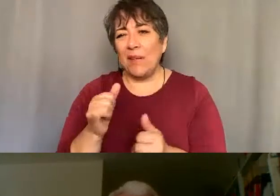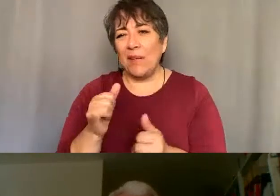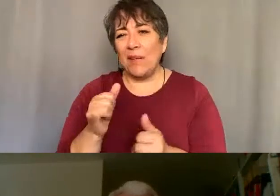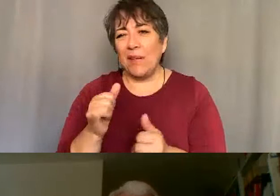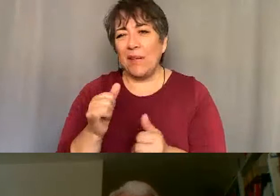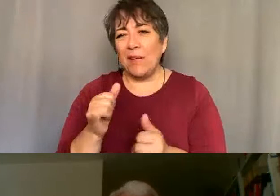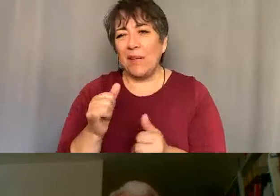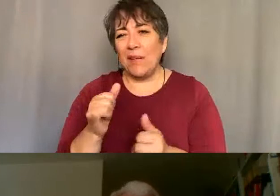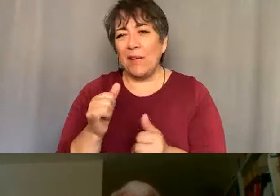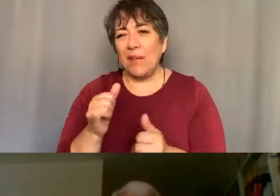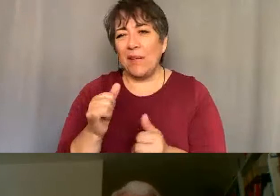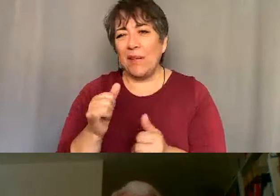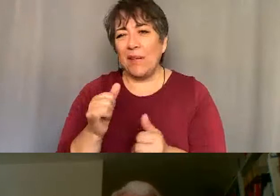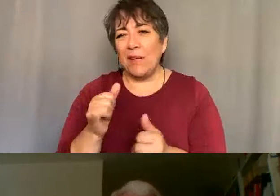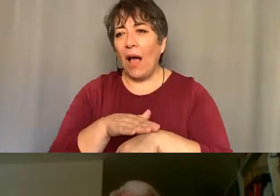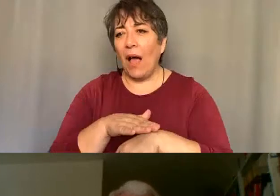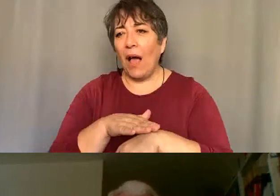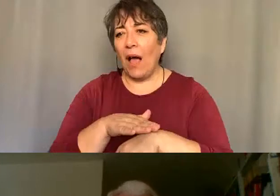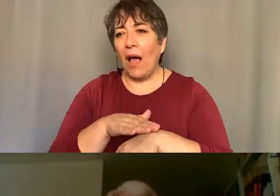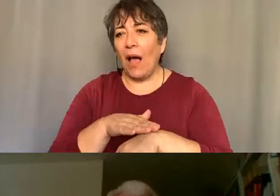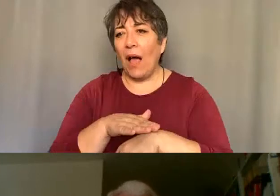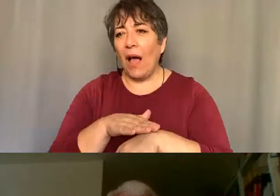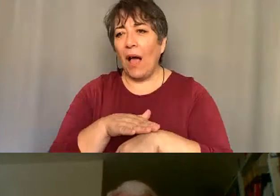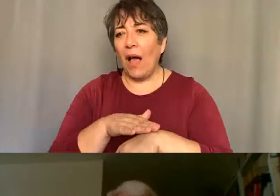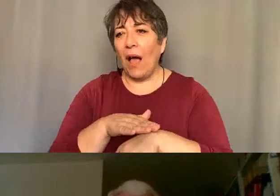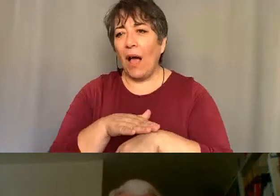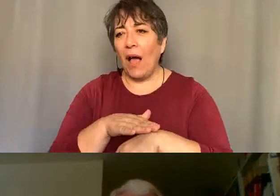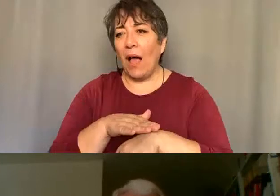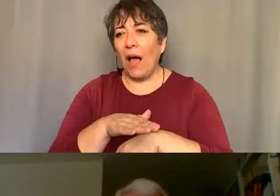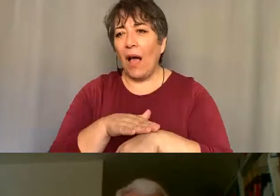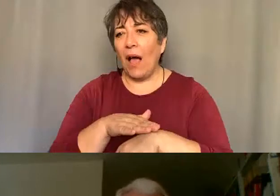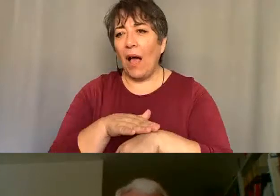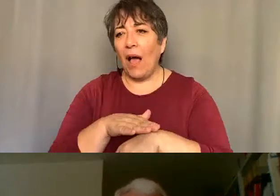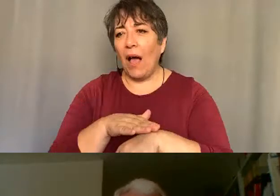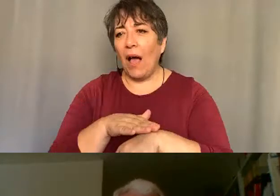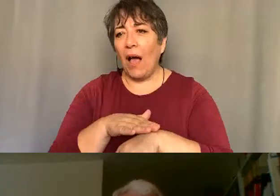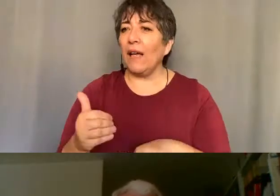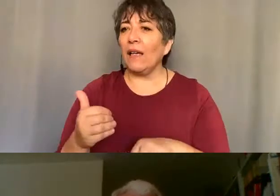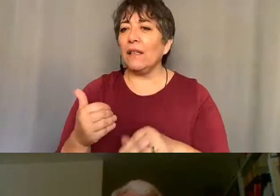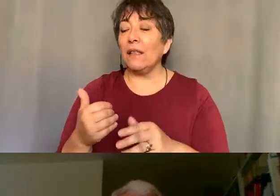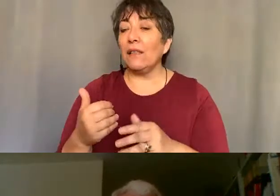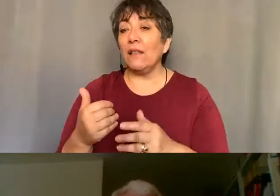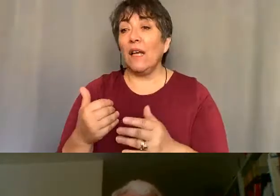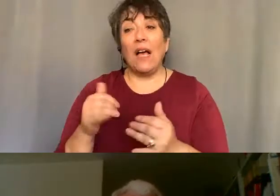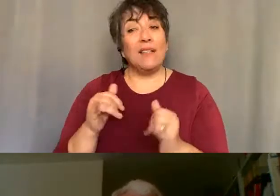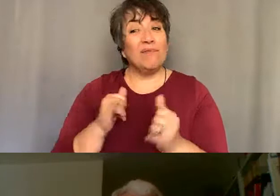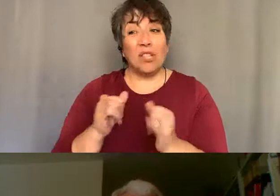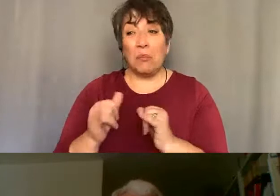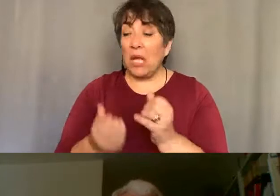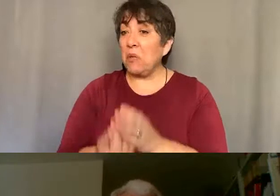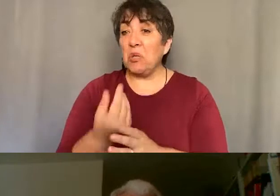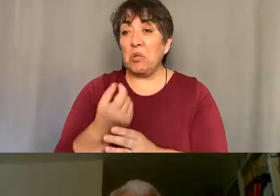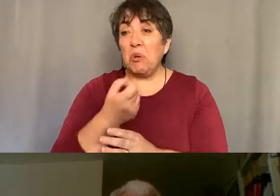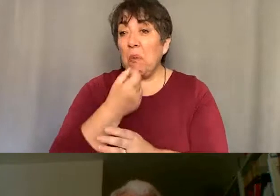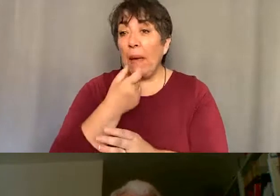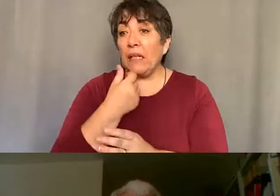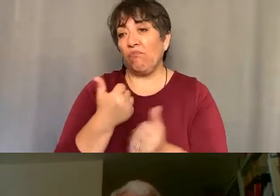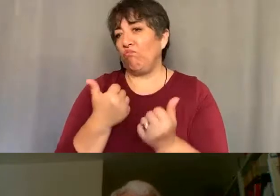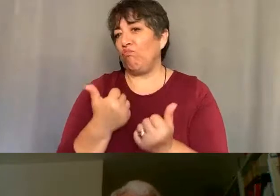the medicine. It depends on the condition, and some things are very well tolerated and it's not usually a problem, and other